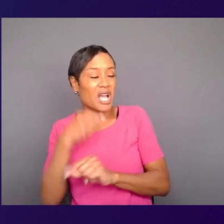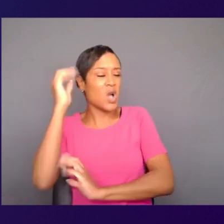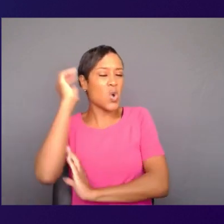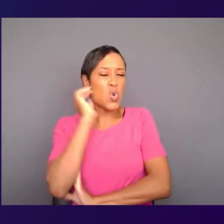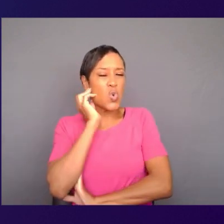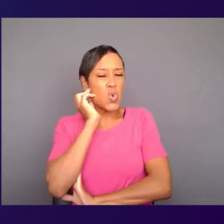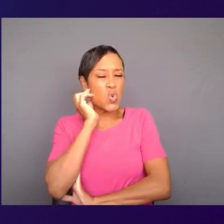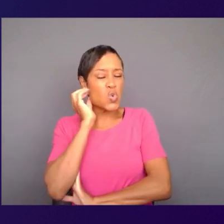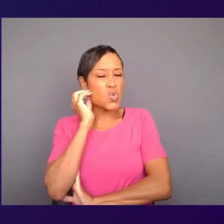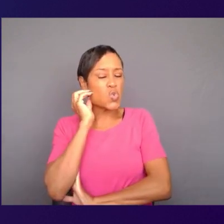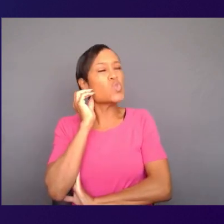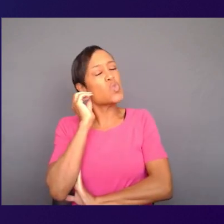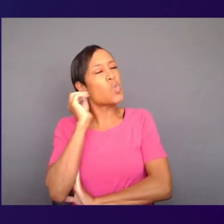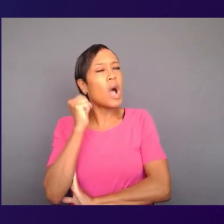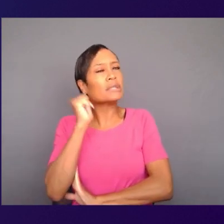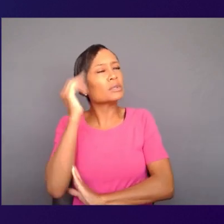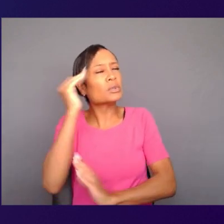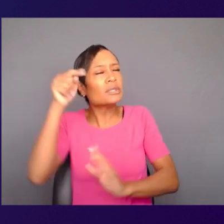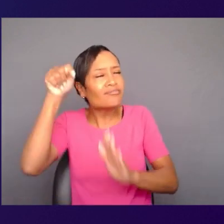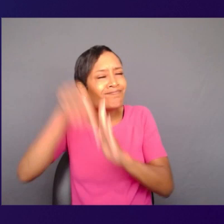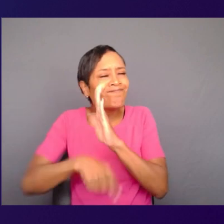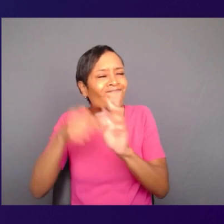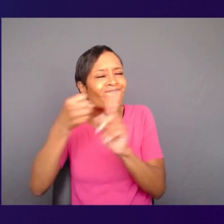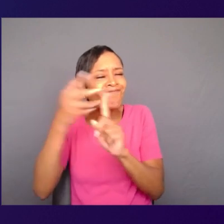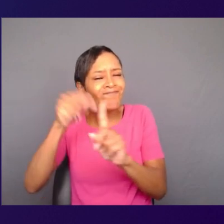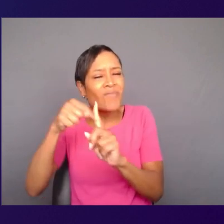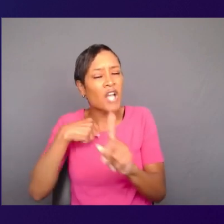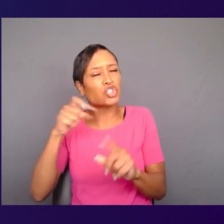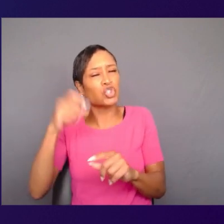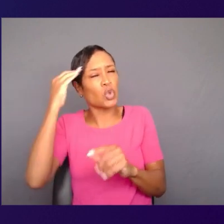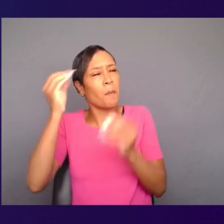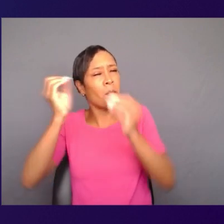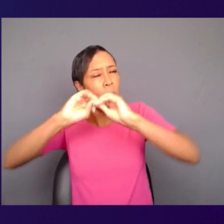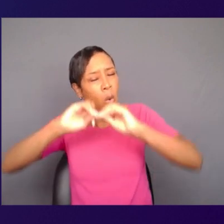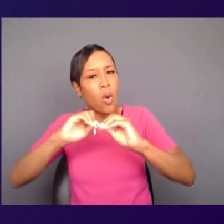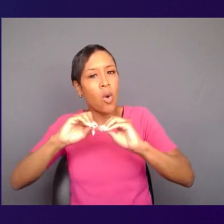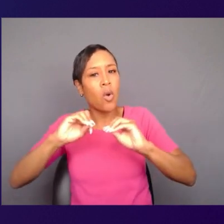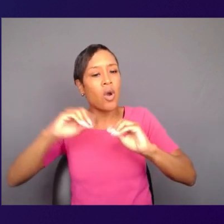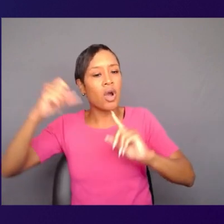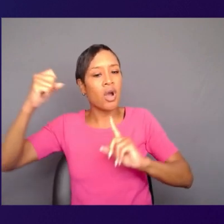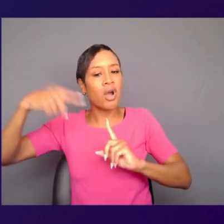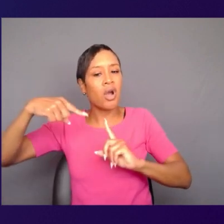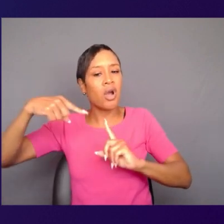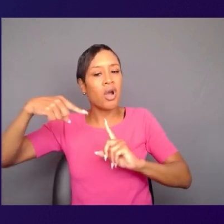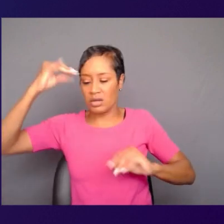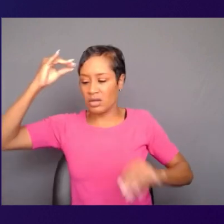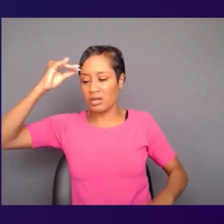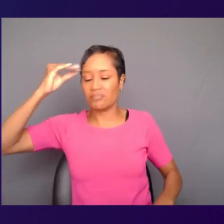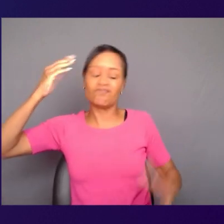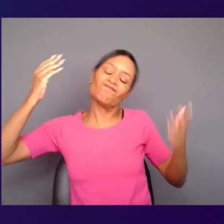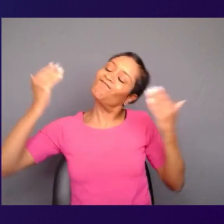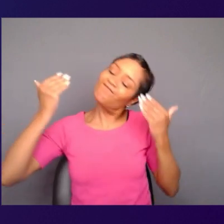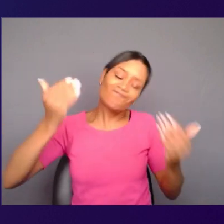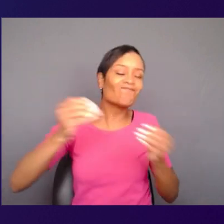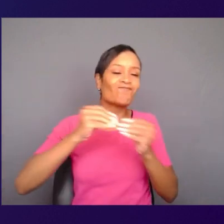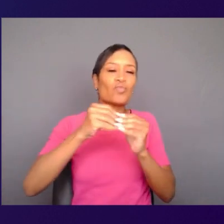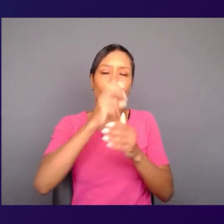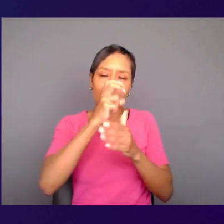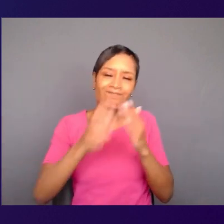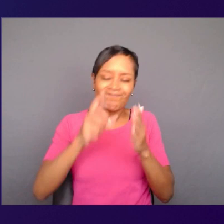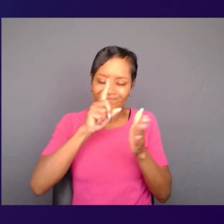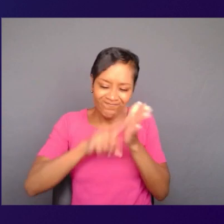as much about that specific topic as I probably should, and it really triggers a thought to go ahead and dive a little bit deeper